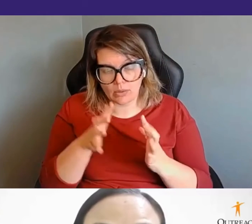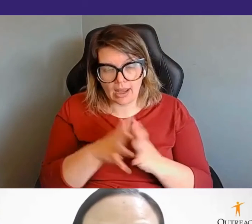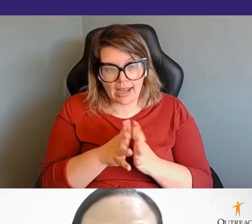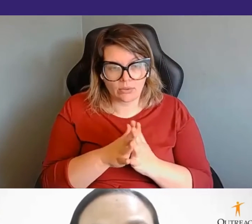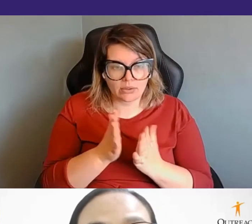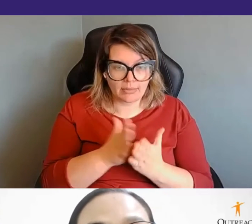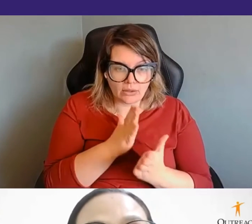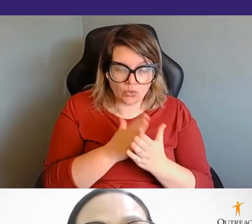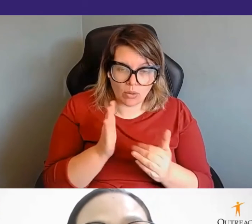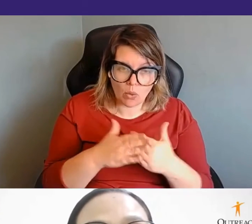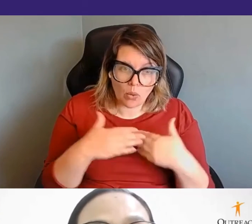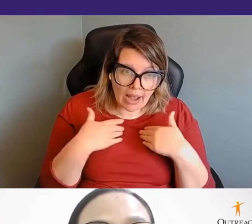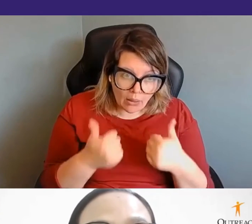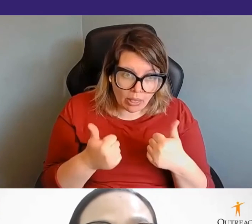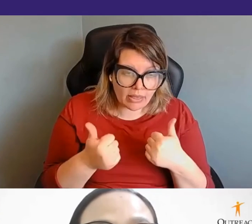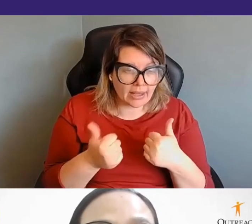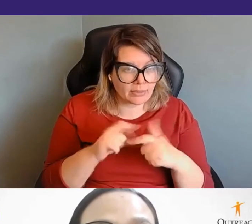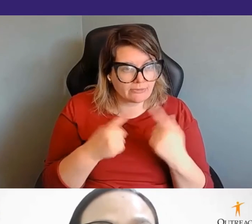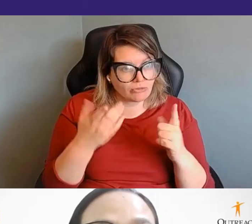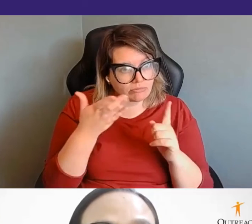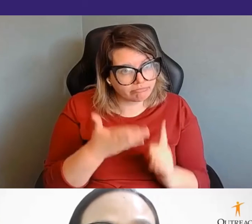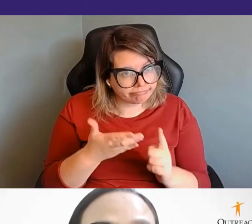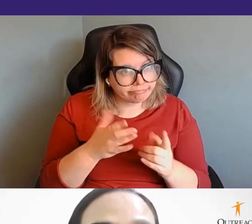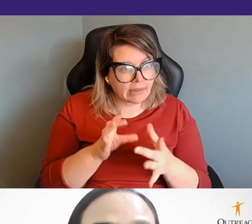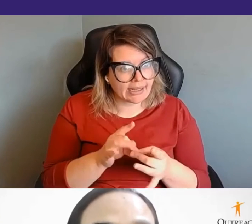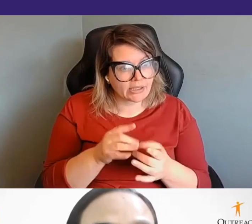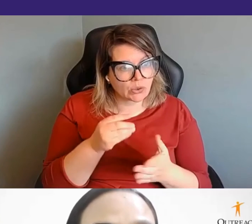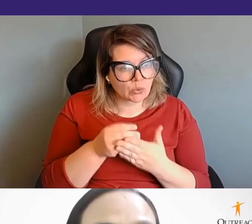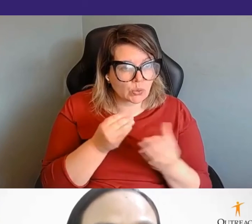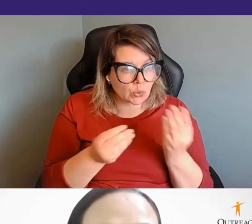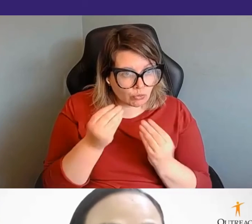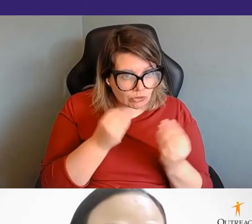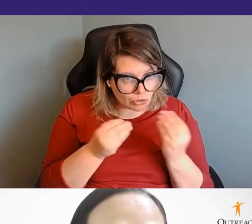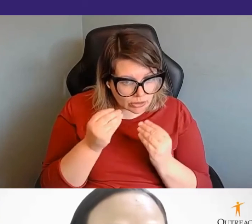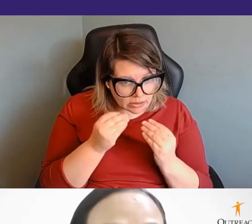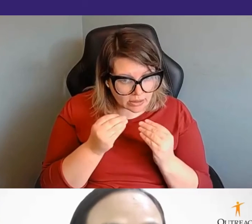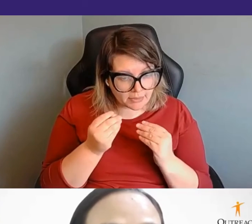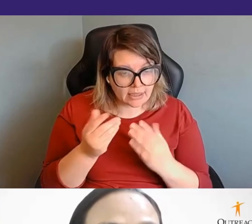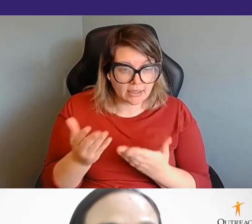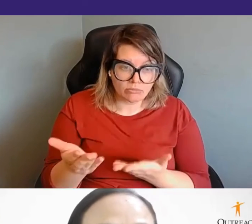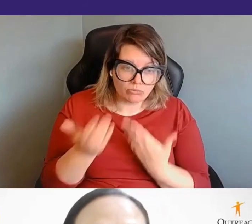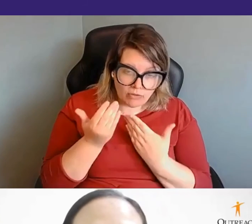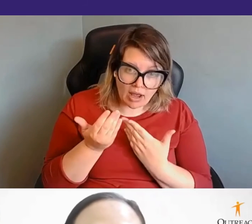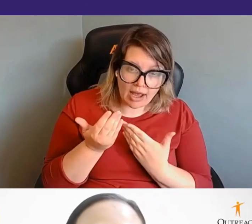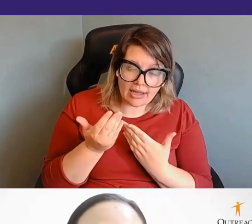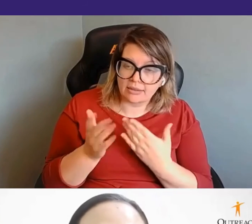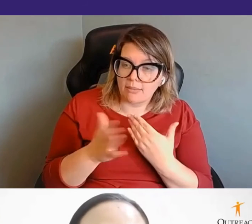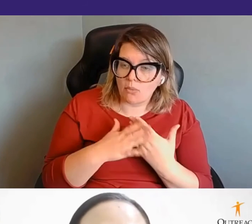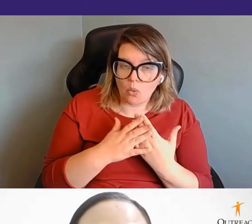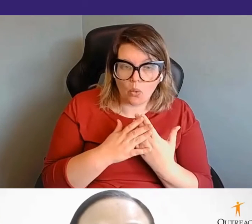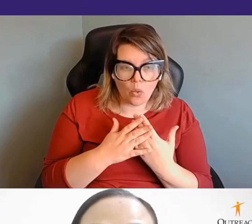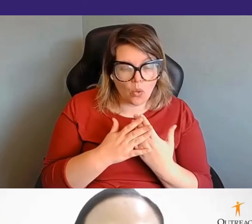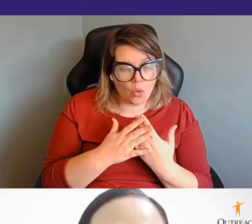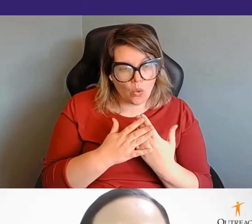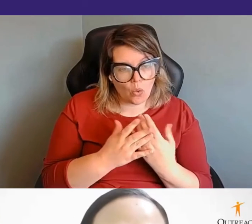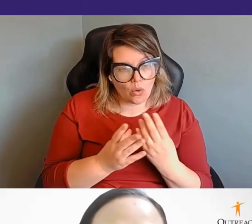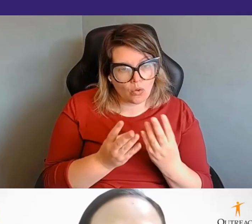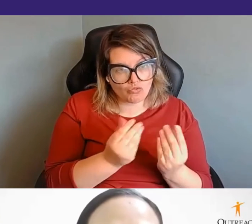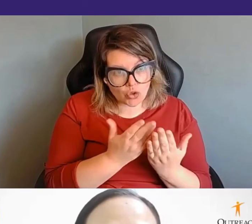on nutrition. And they were able to provide, receive resources to